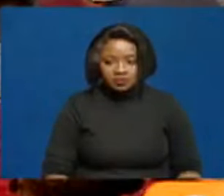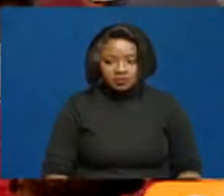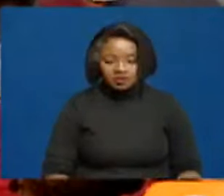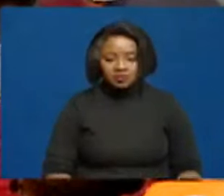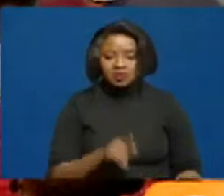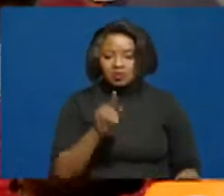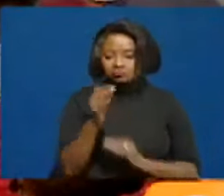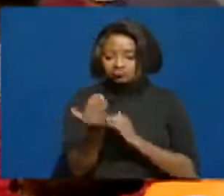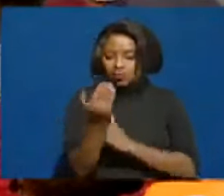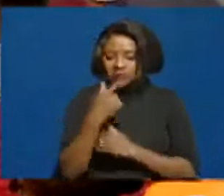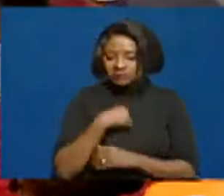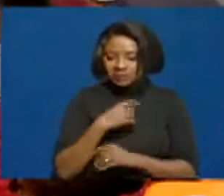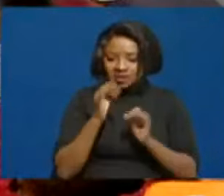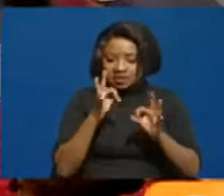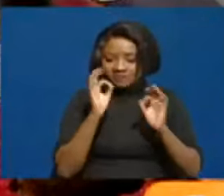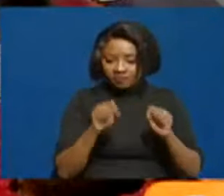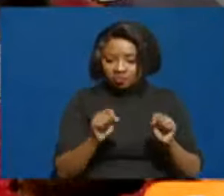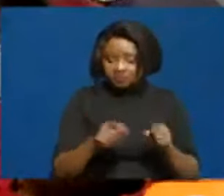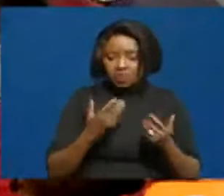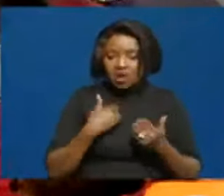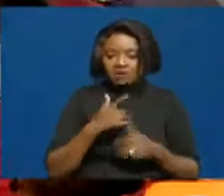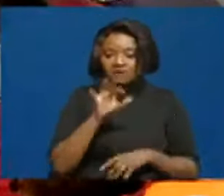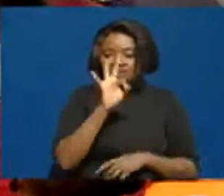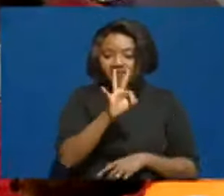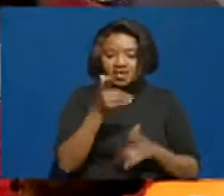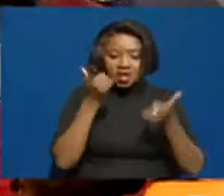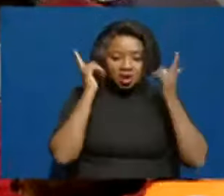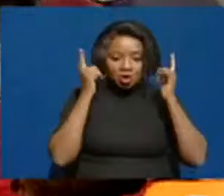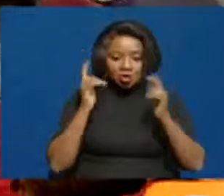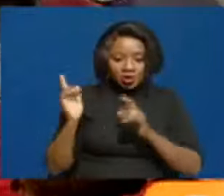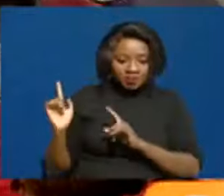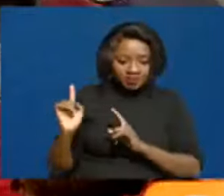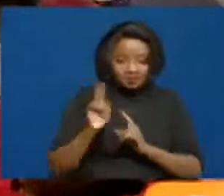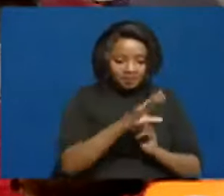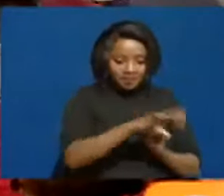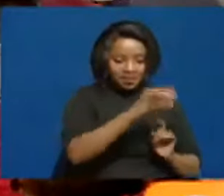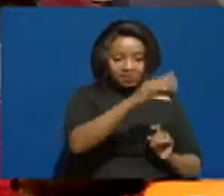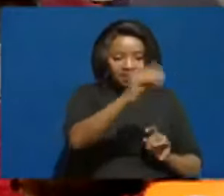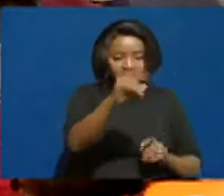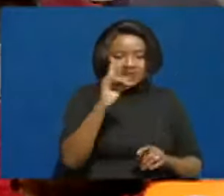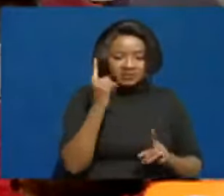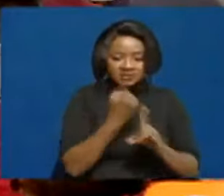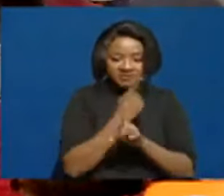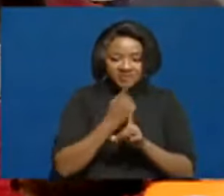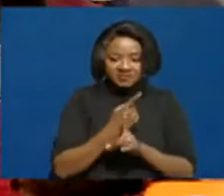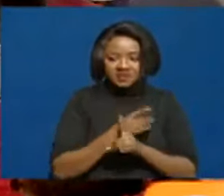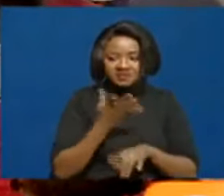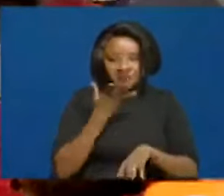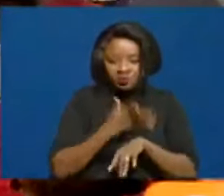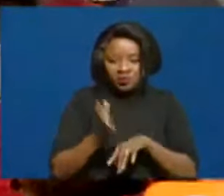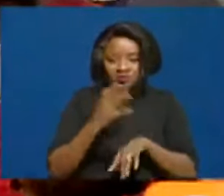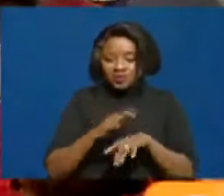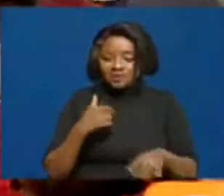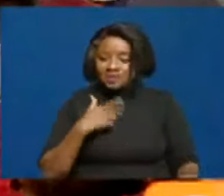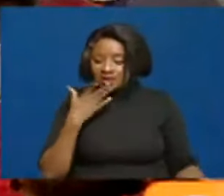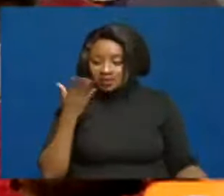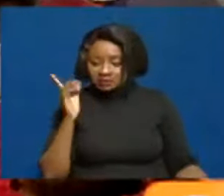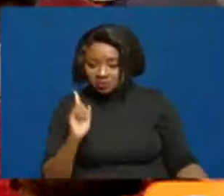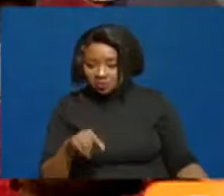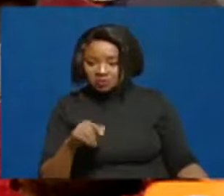then have three lorries, for example, following each other to pick different types of waste? The answer is that